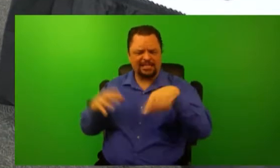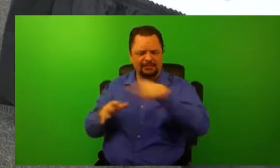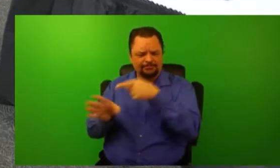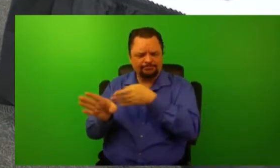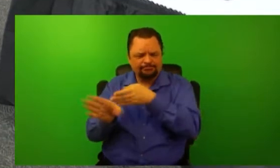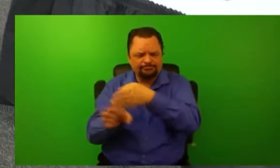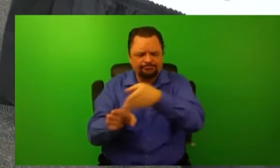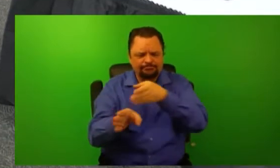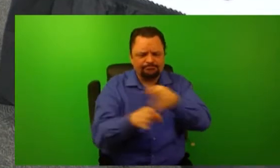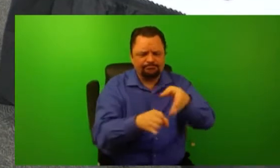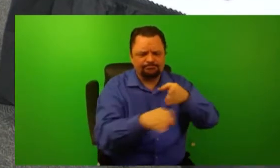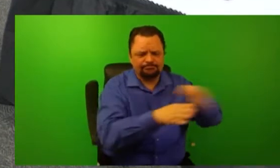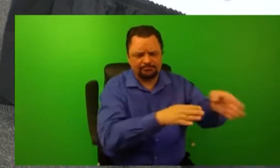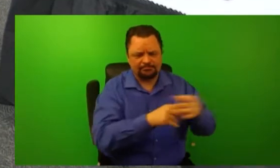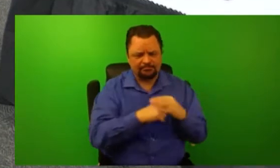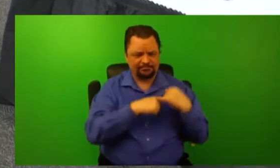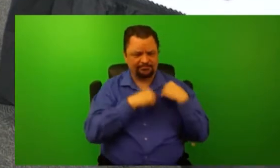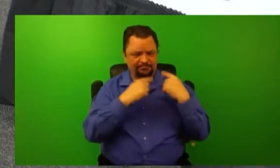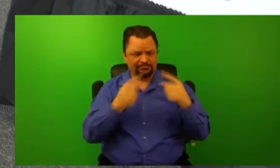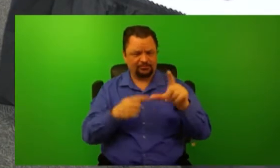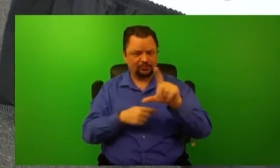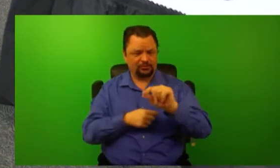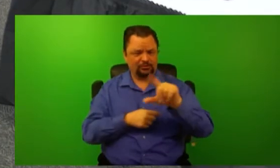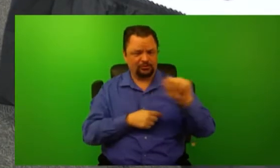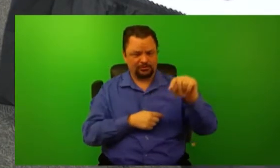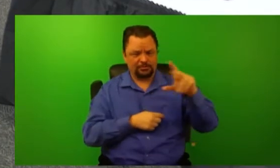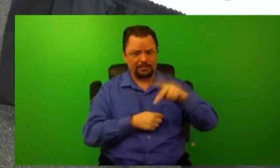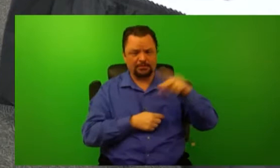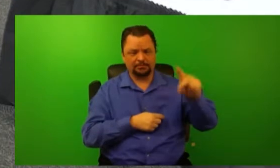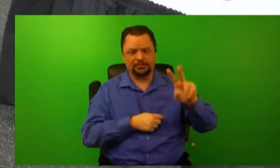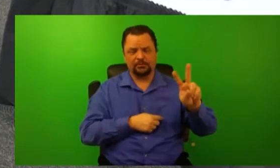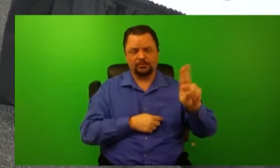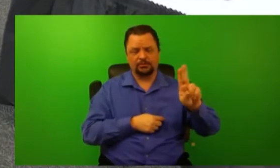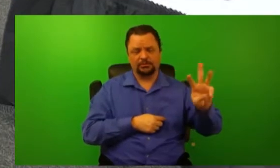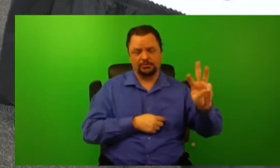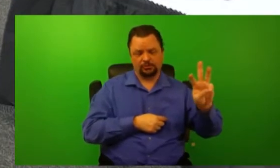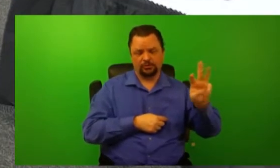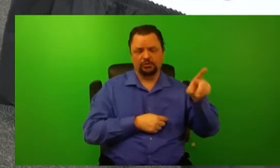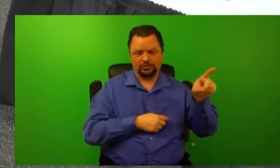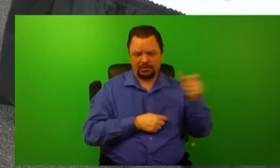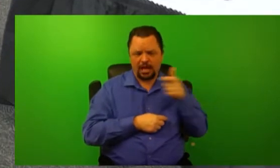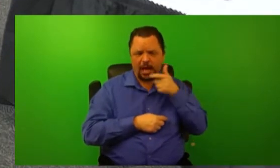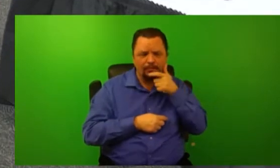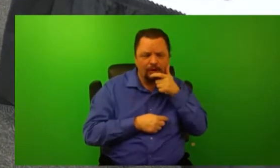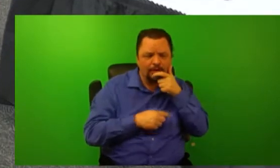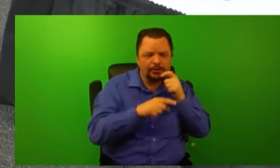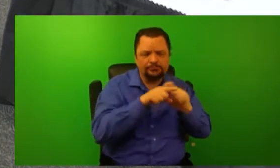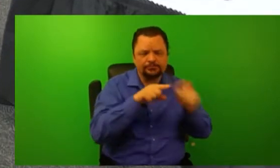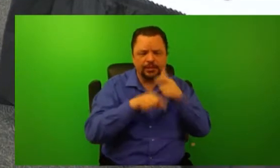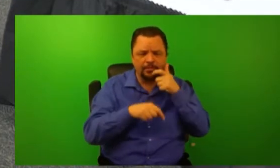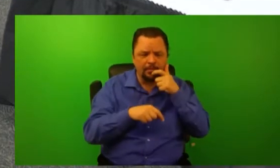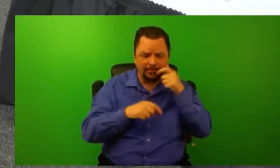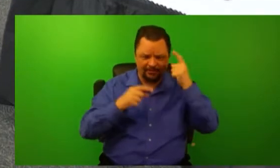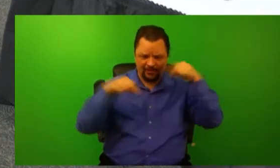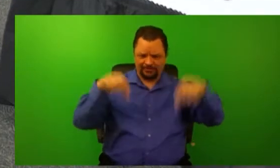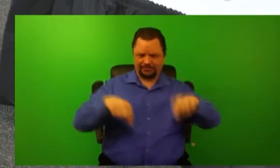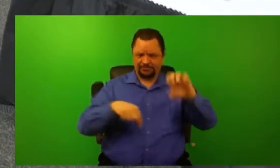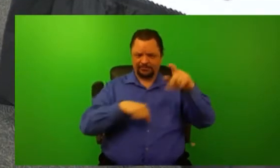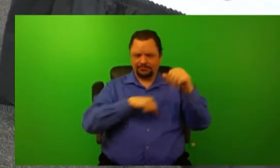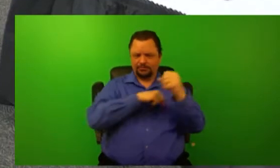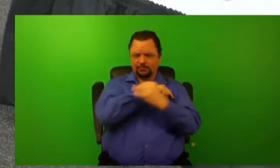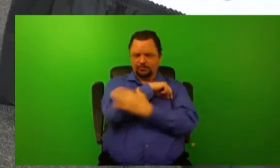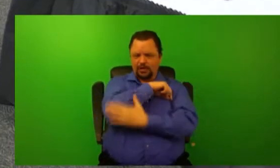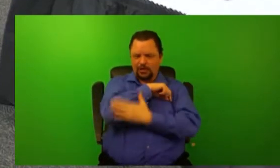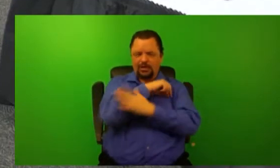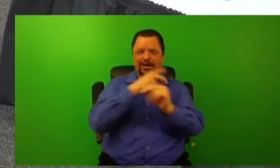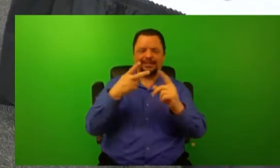Peak United Way call takers began serving as call navigators for El Paso County and Teller health departments, answering